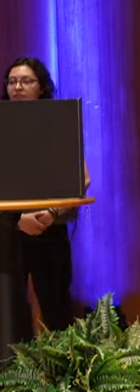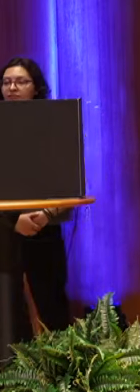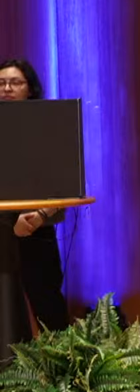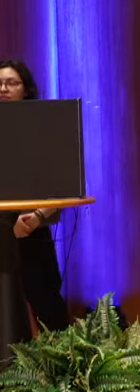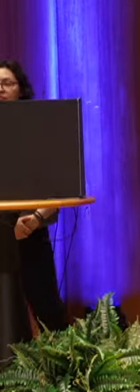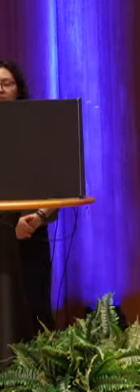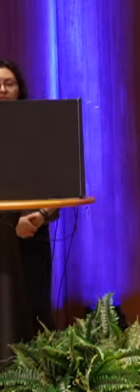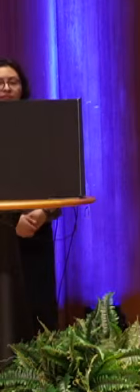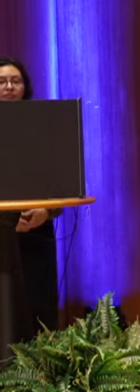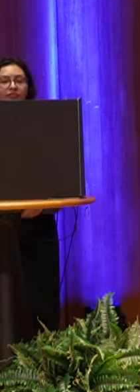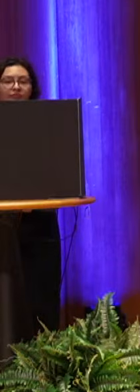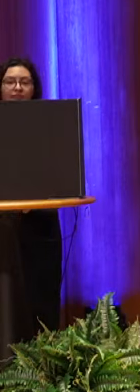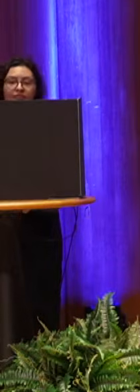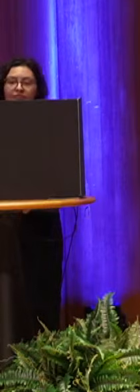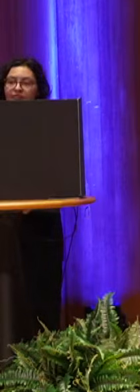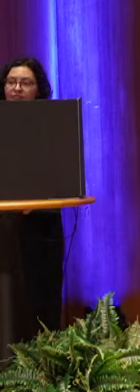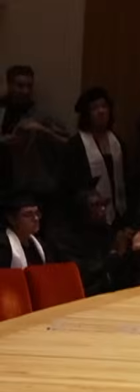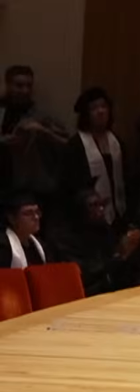Garrett Wishnick.